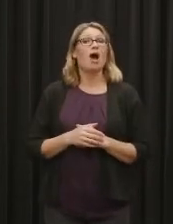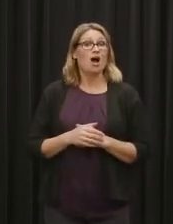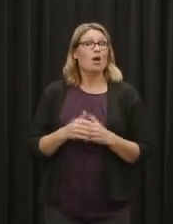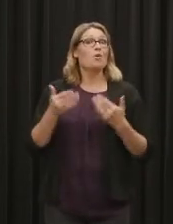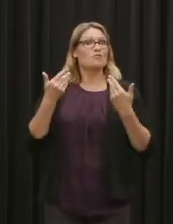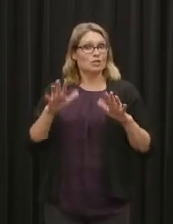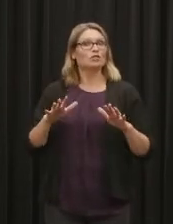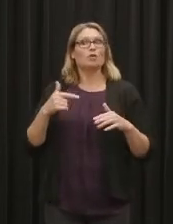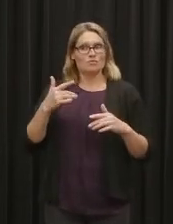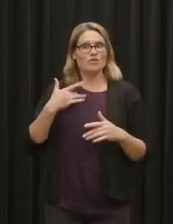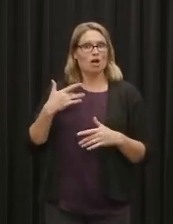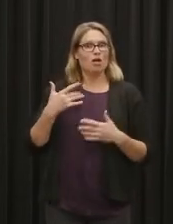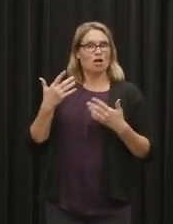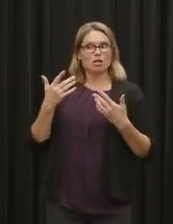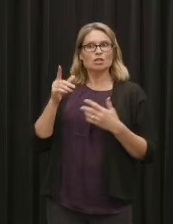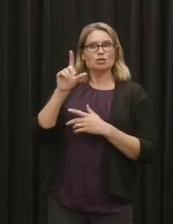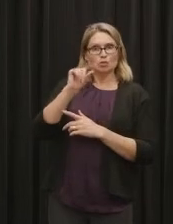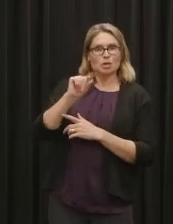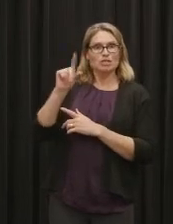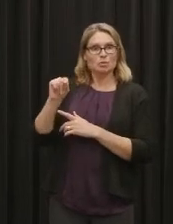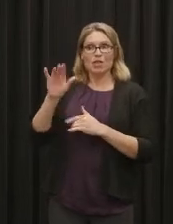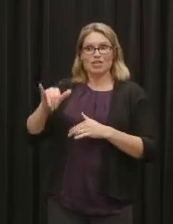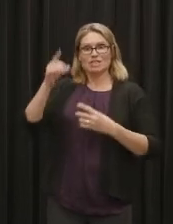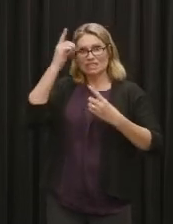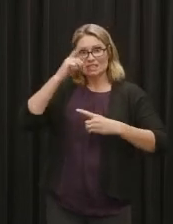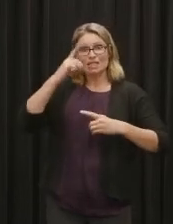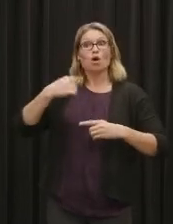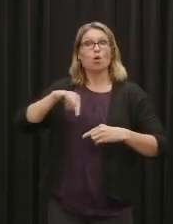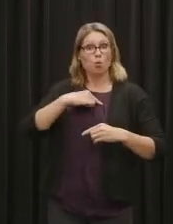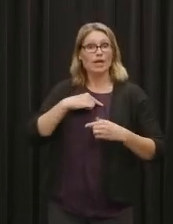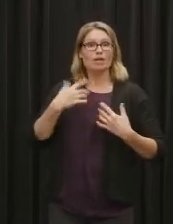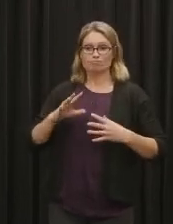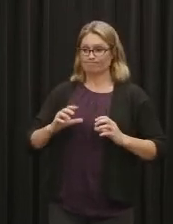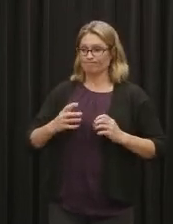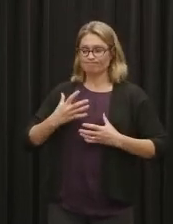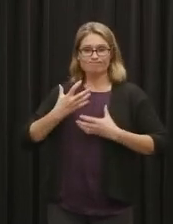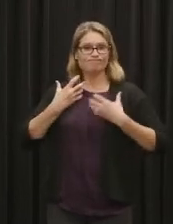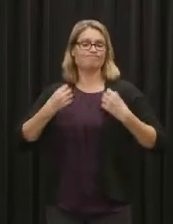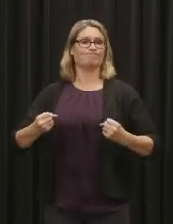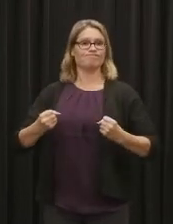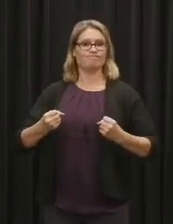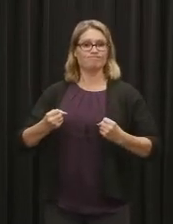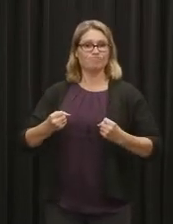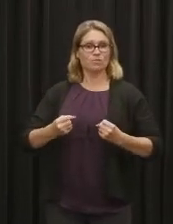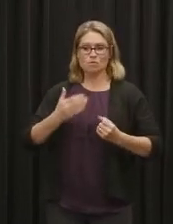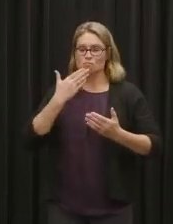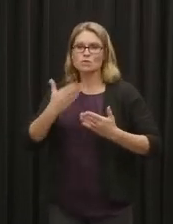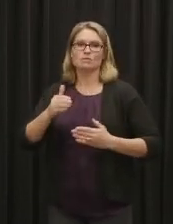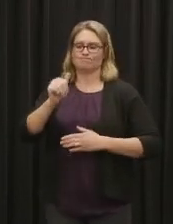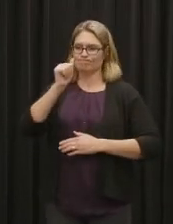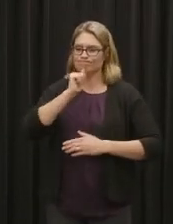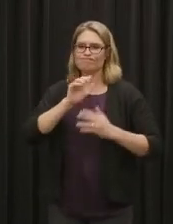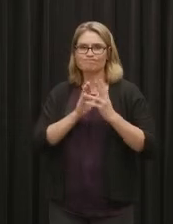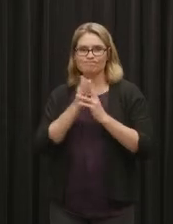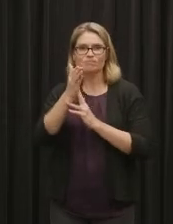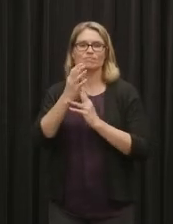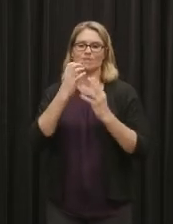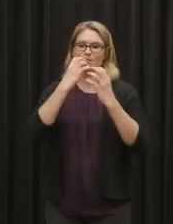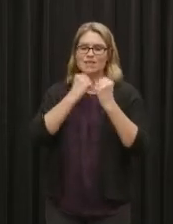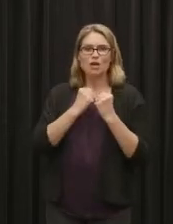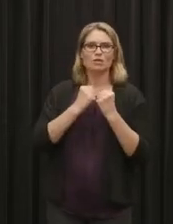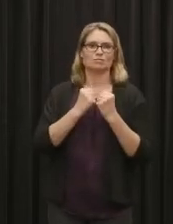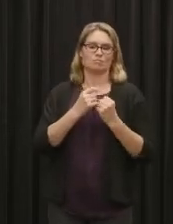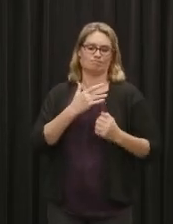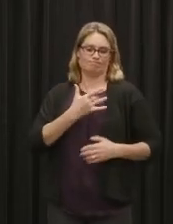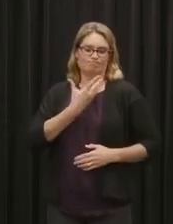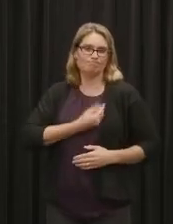have met that challenge of this deadly disease by responding with courage, determination, caring, and kindness. I